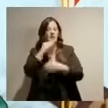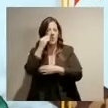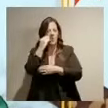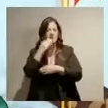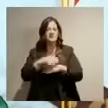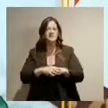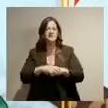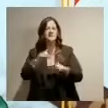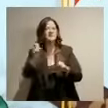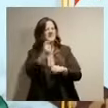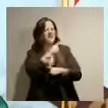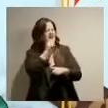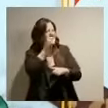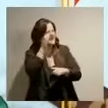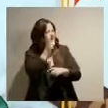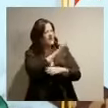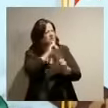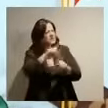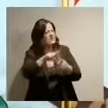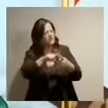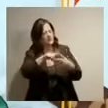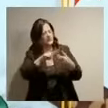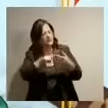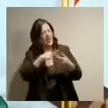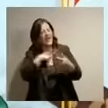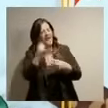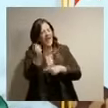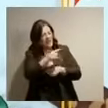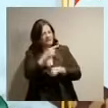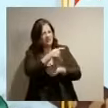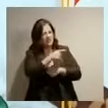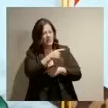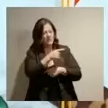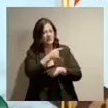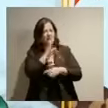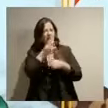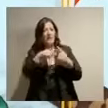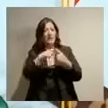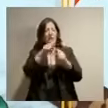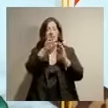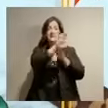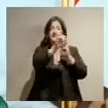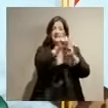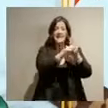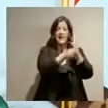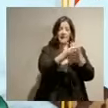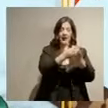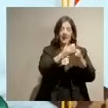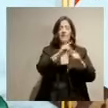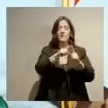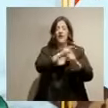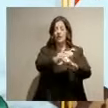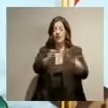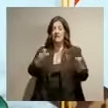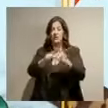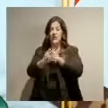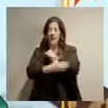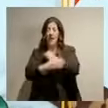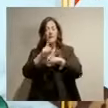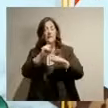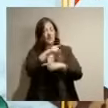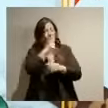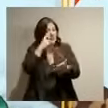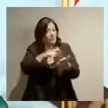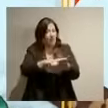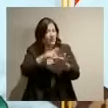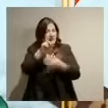to either of those questions about whether this is state money, ultimately. I understand it goes to the counties, but do you acknowledge